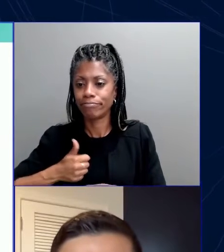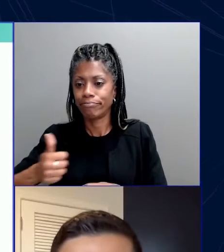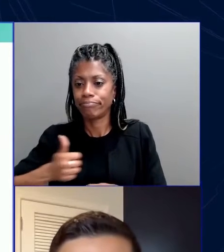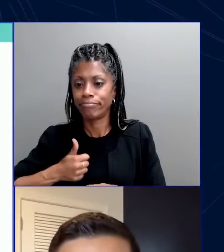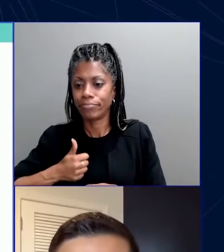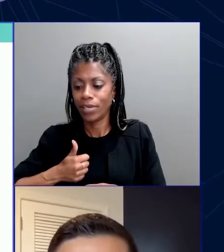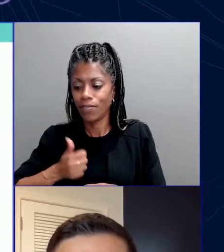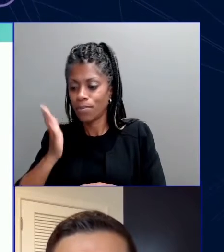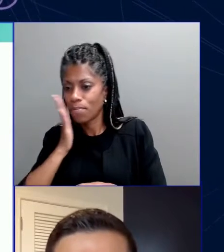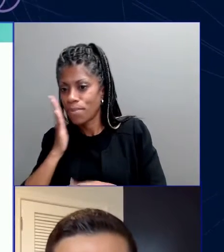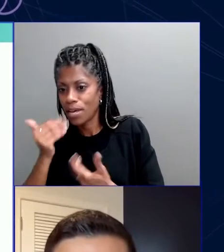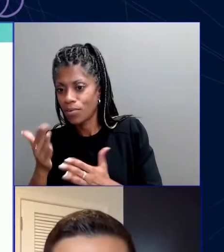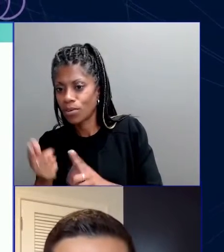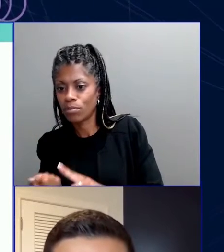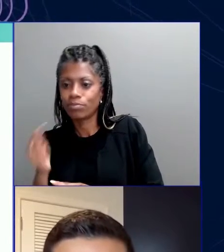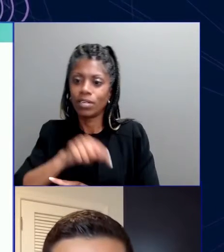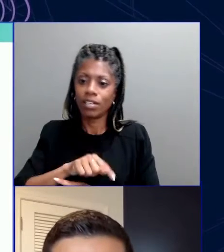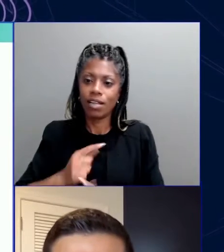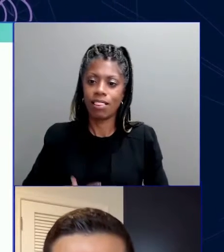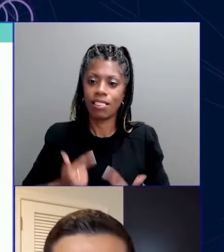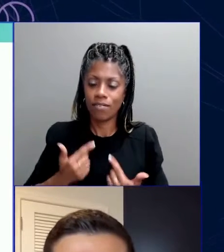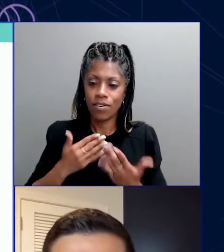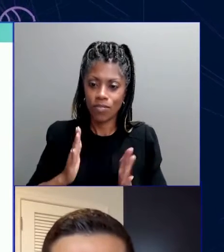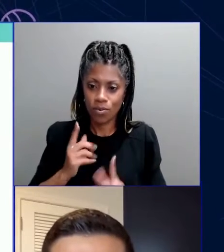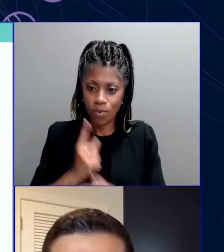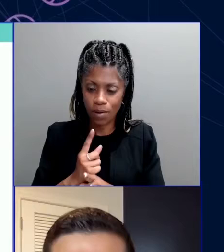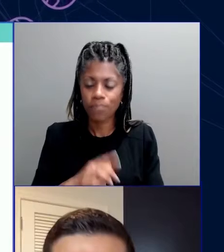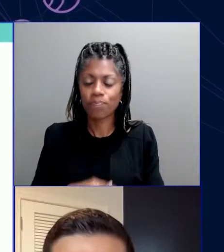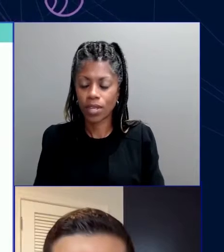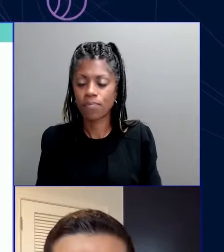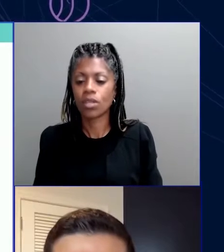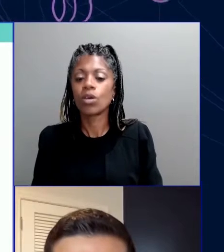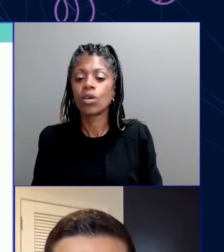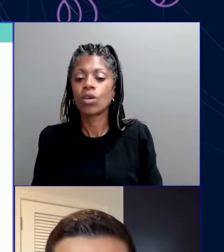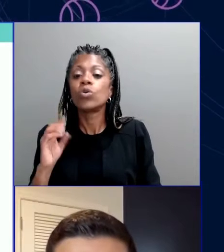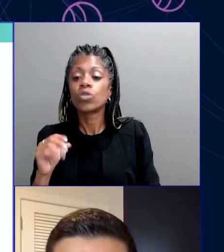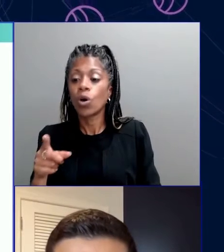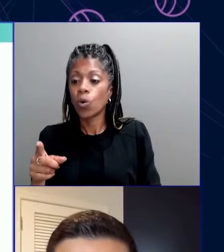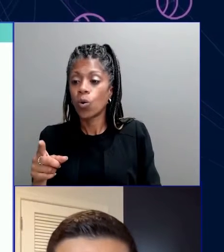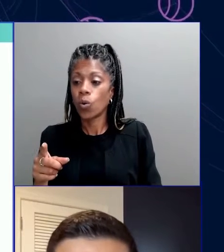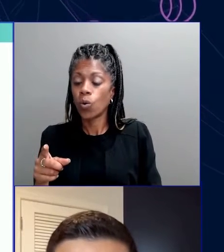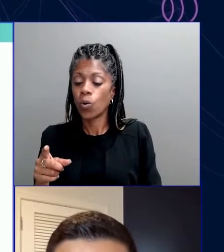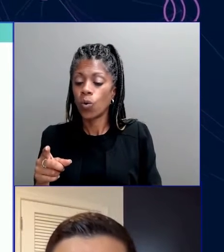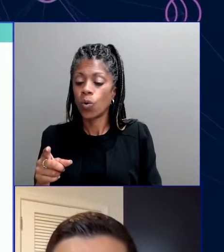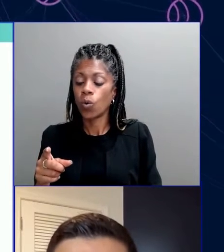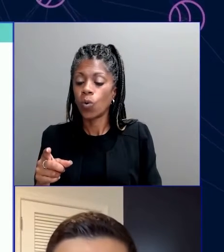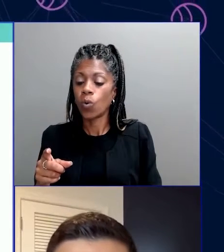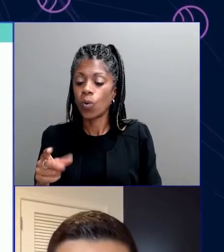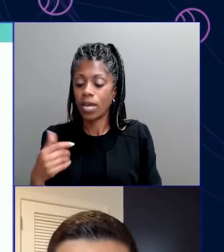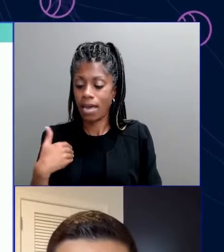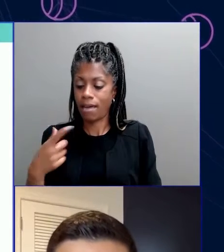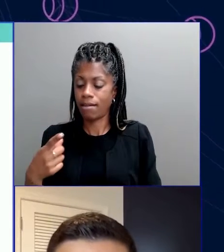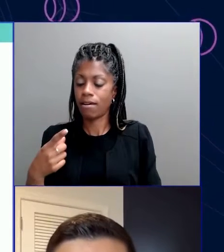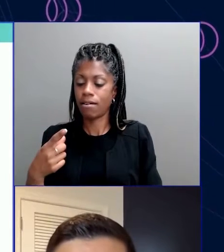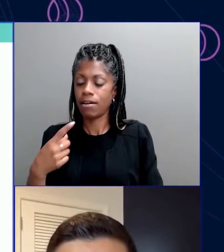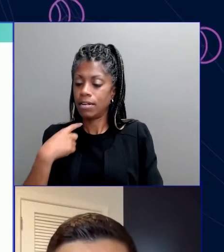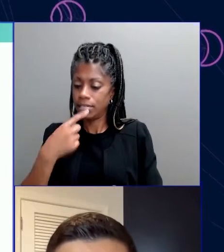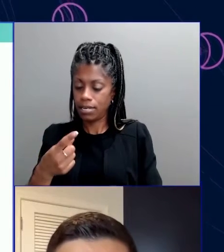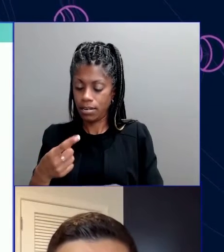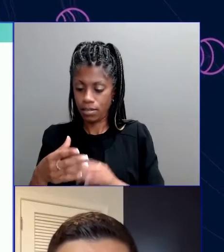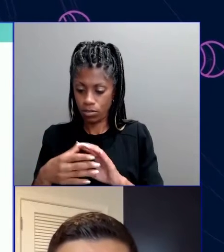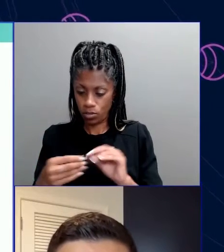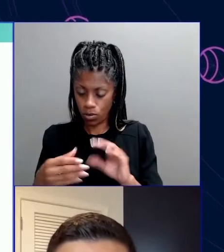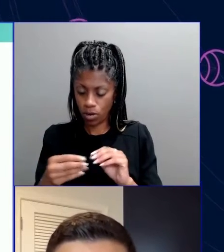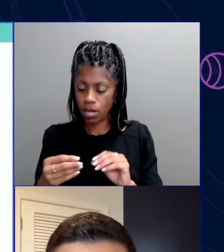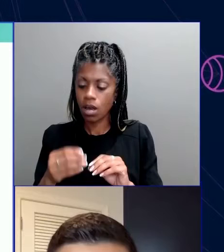going to work, but we juxtaposed it with her narrating the story of her brother being deported and her own fear that if she were to